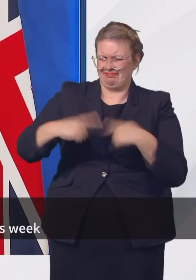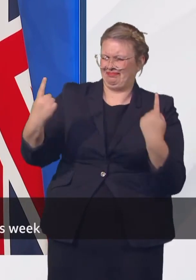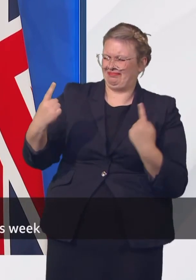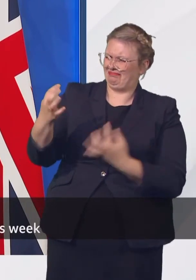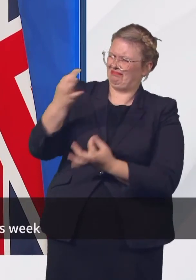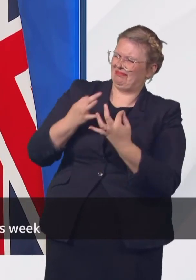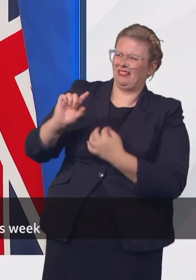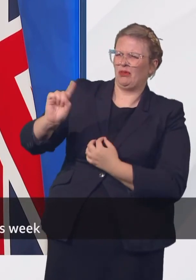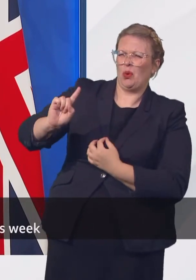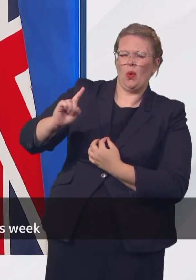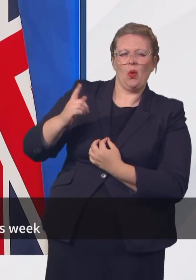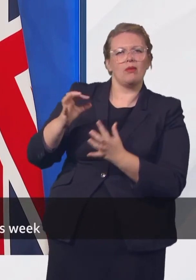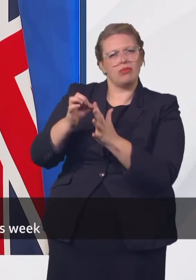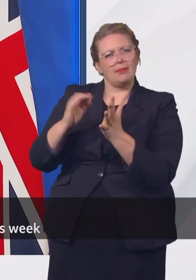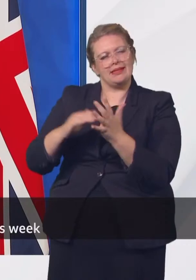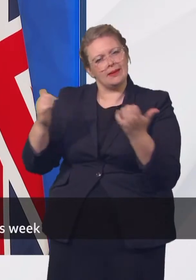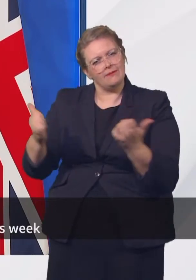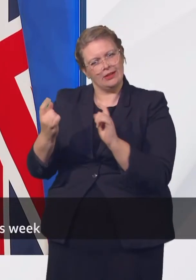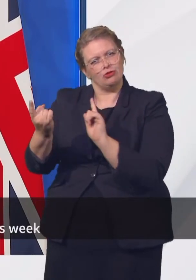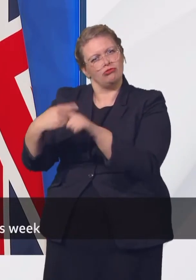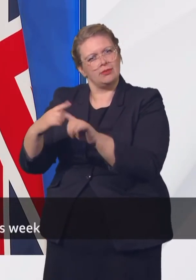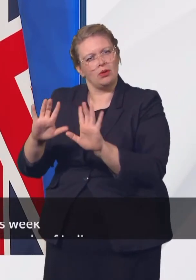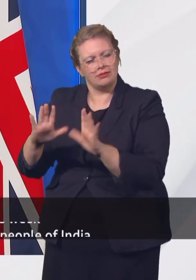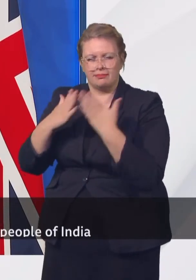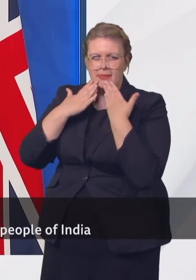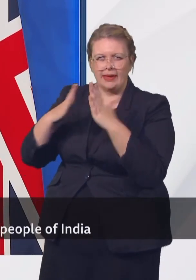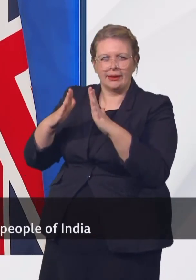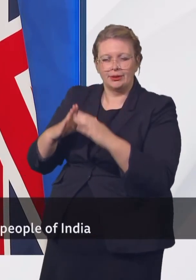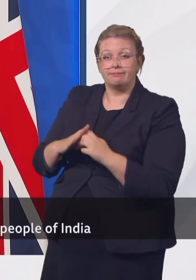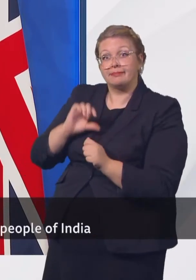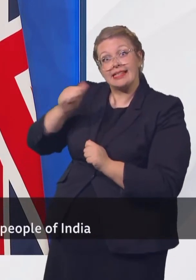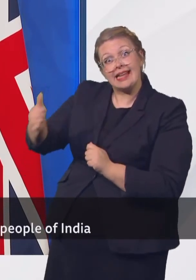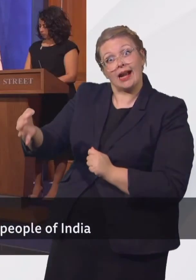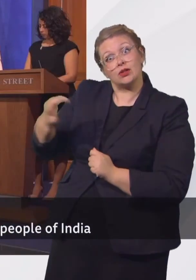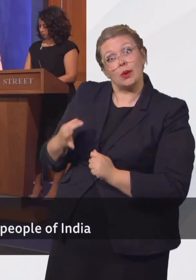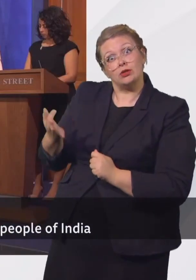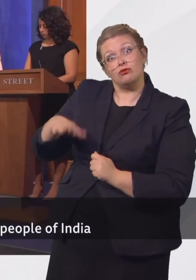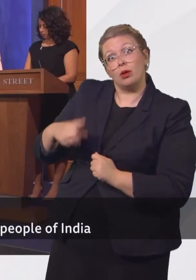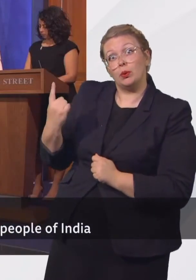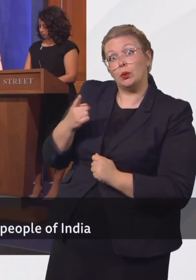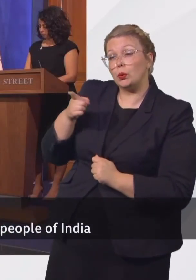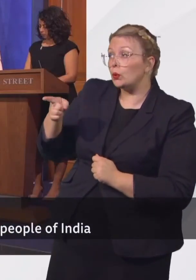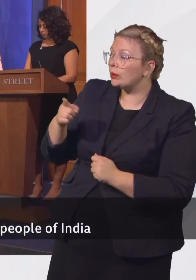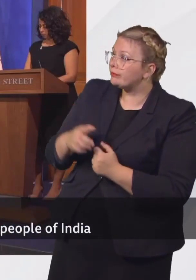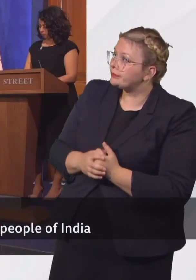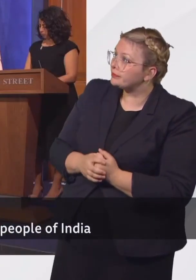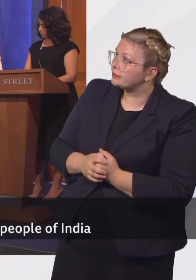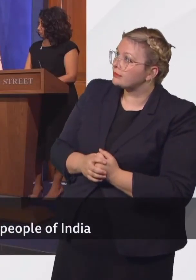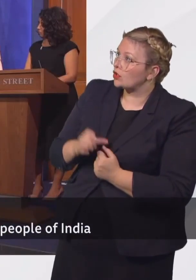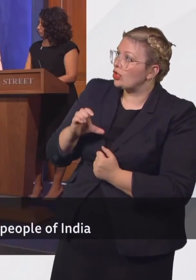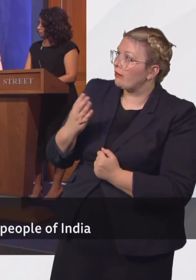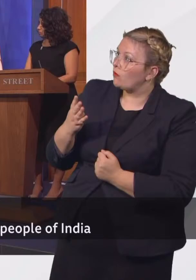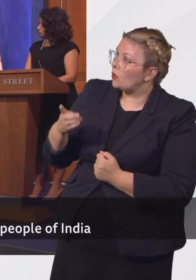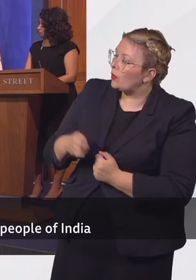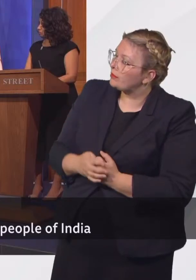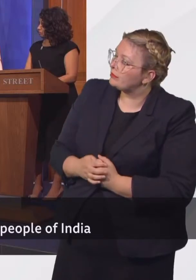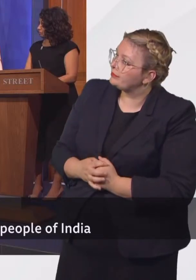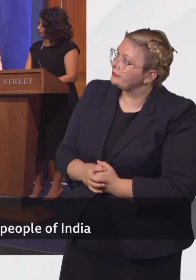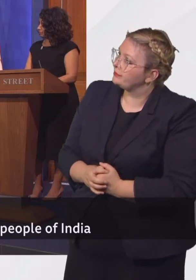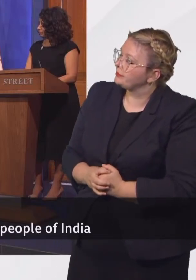Prime Minister's already given to very extensive questioning. Thanks. Next question is Christian Gurumurthy.